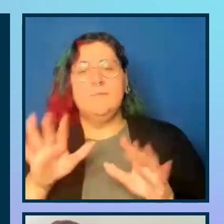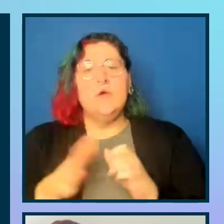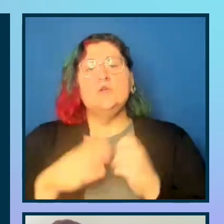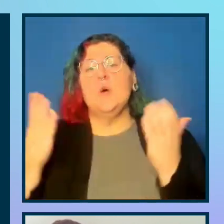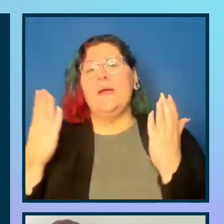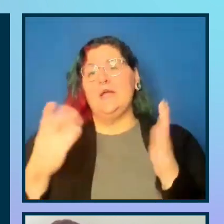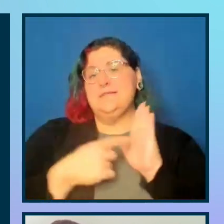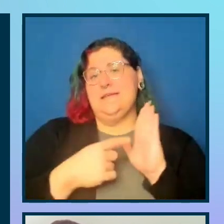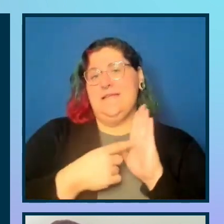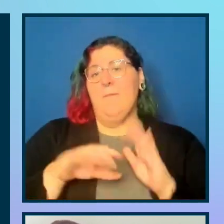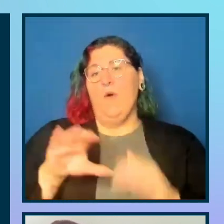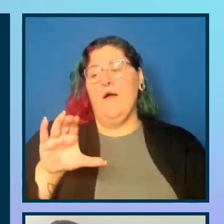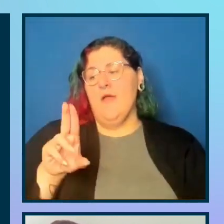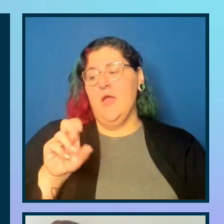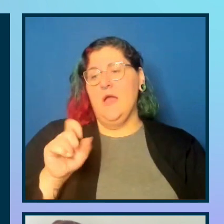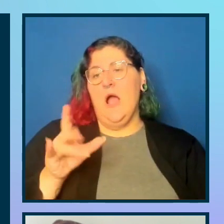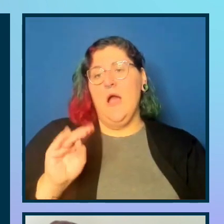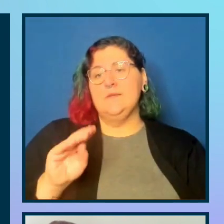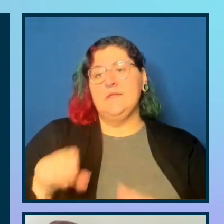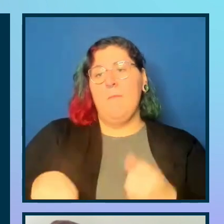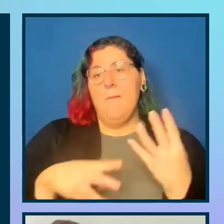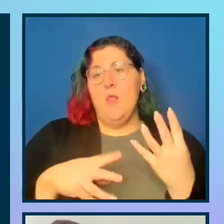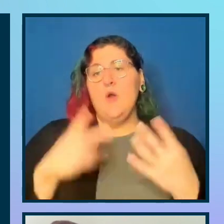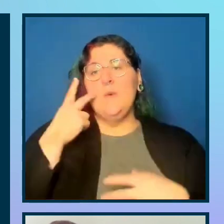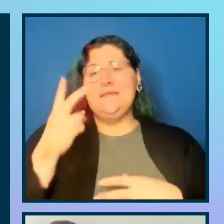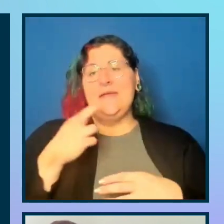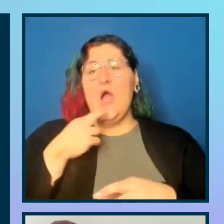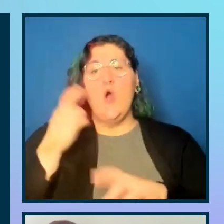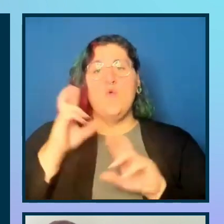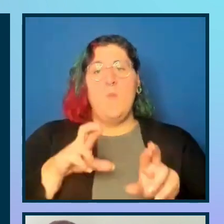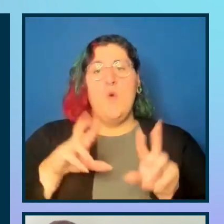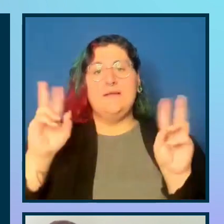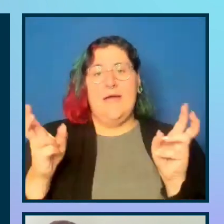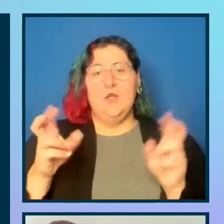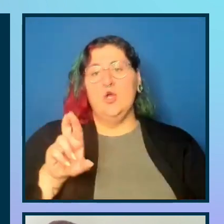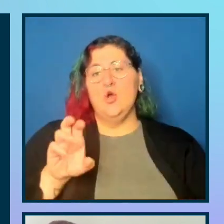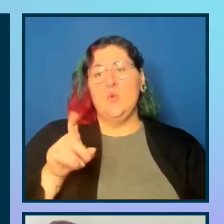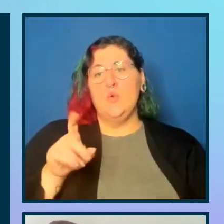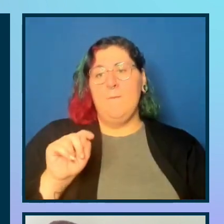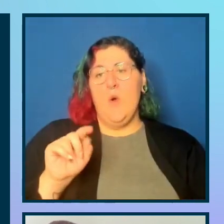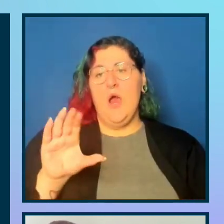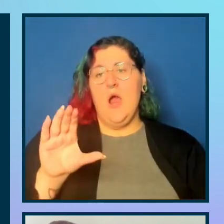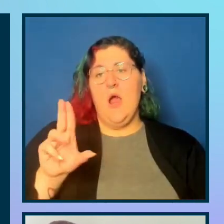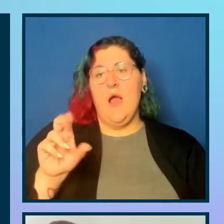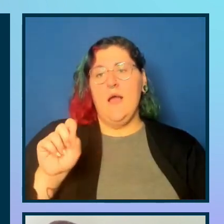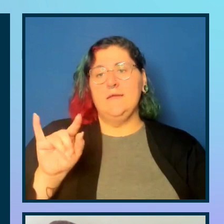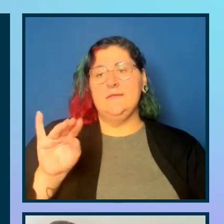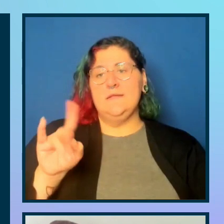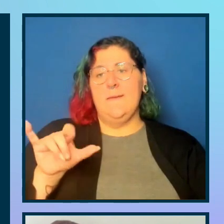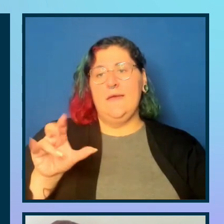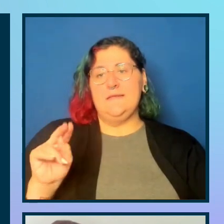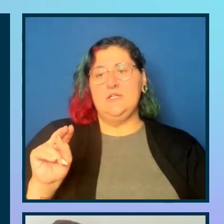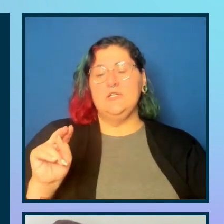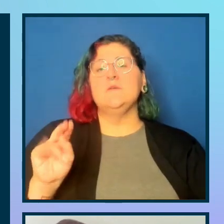the screenshot, we can see a form titled Report Customization with 2 checkboxes. The first checkbox toggles the visibility of a text area, and that